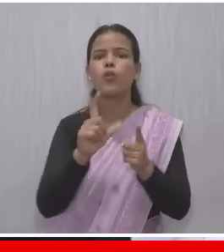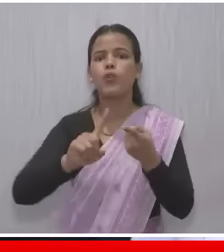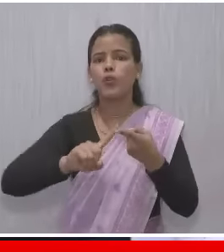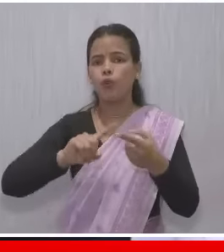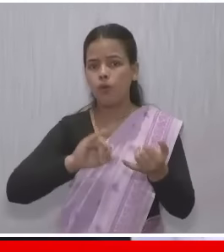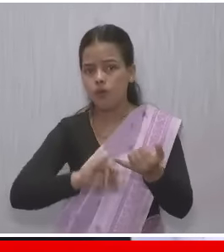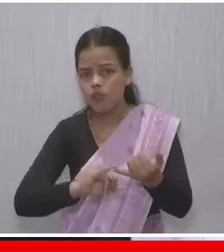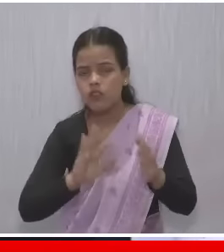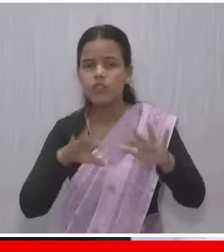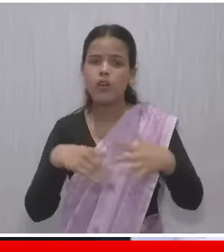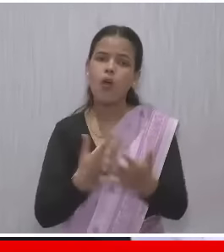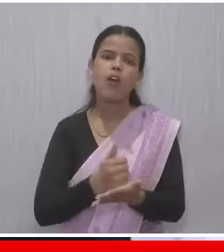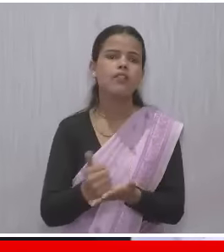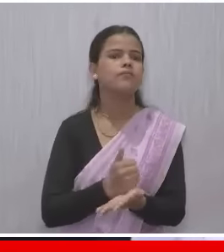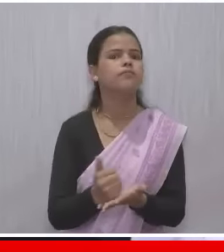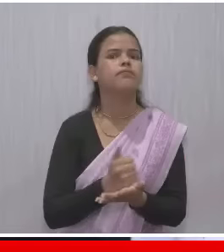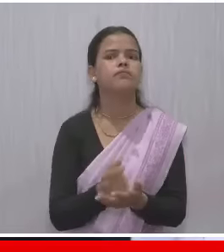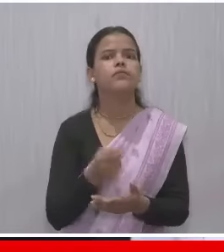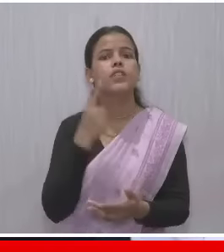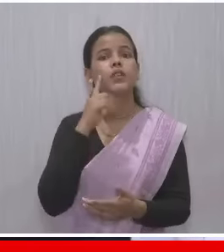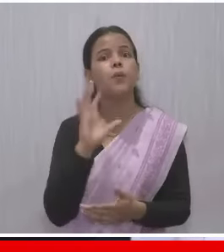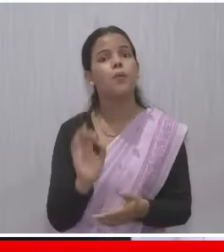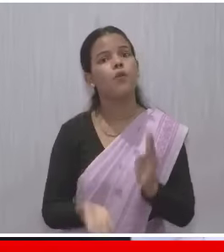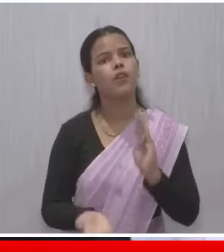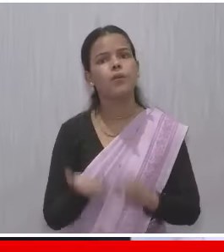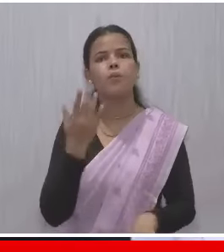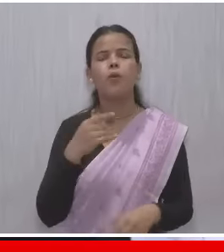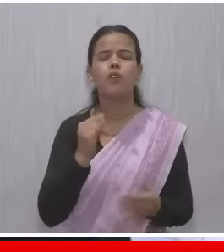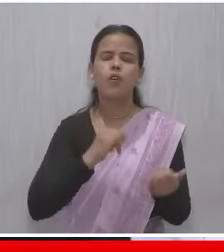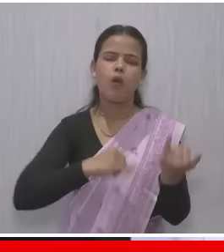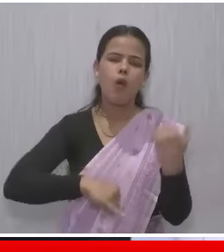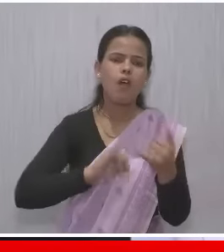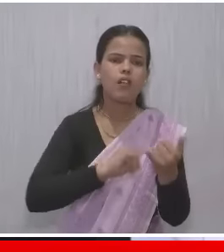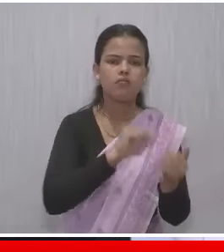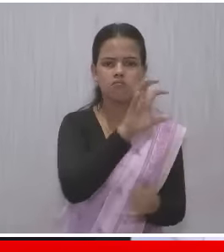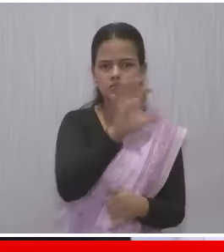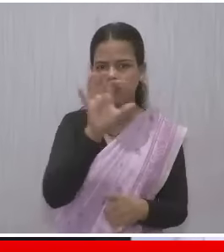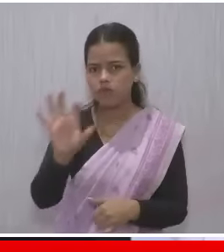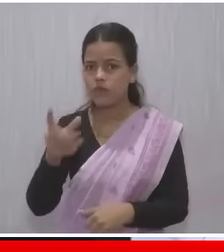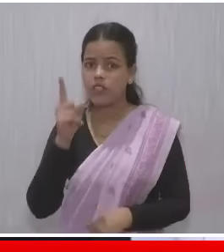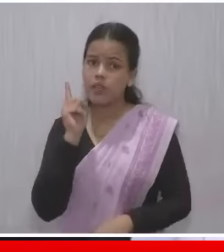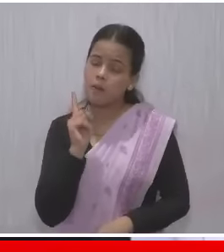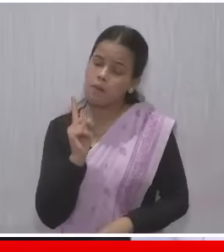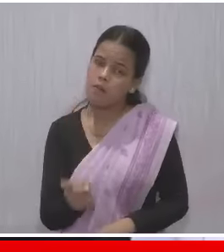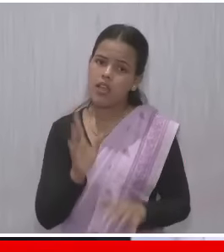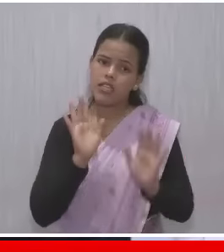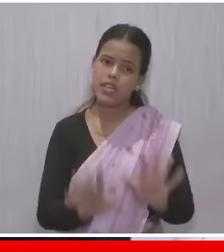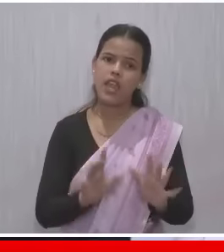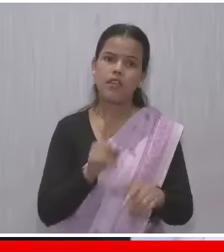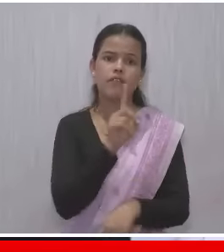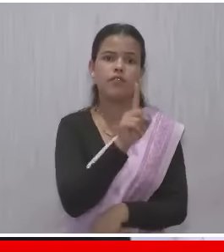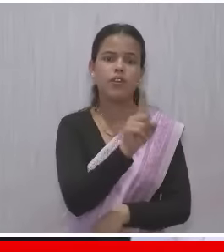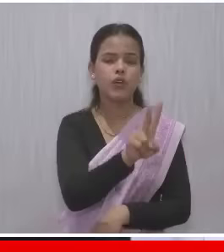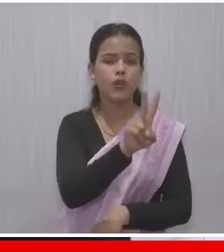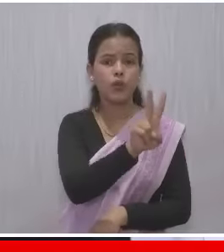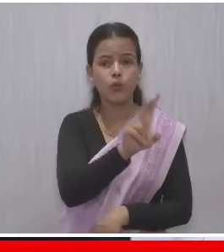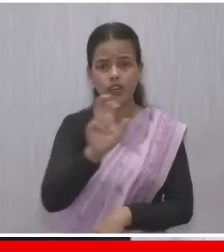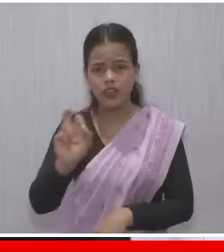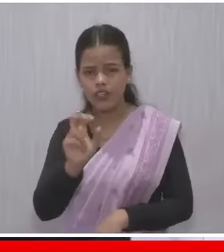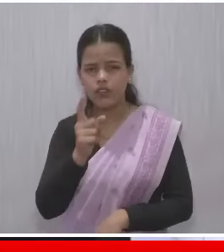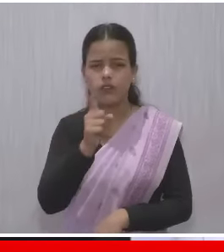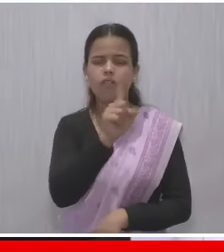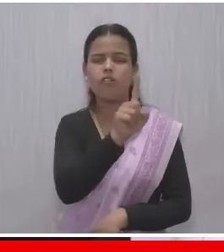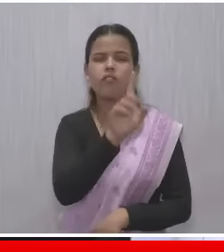important. Every state should have at least 10 to 15 best practices in a year. I'm